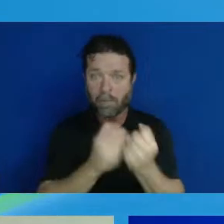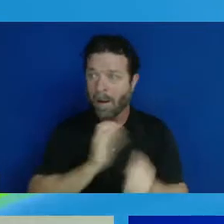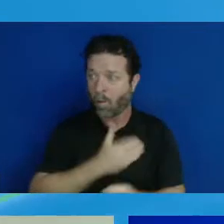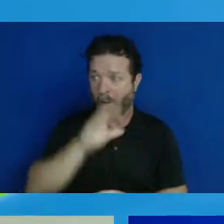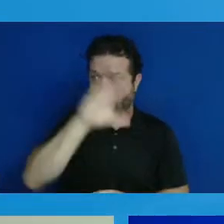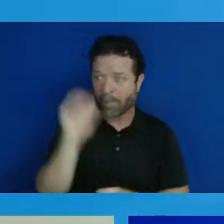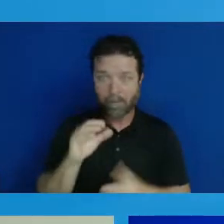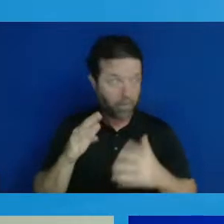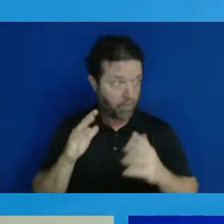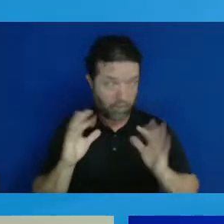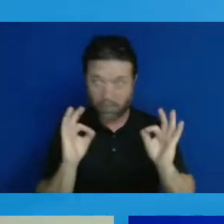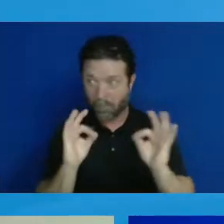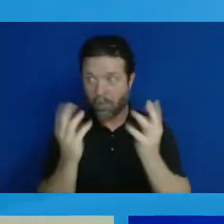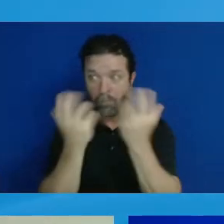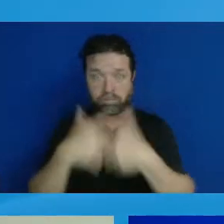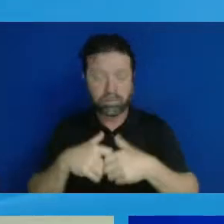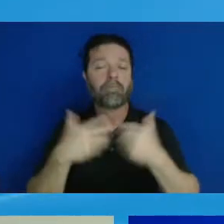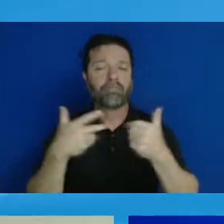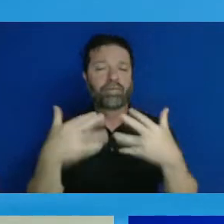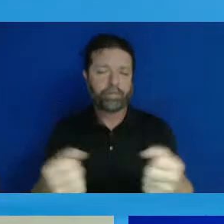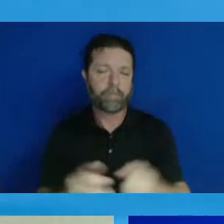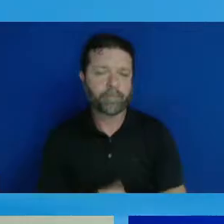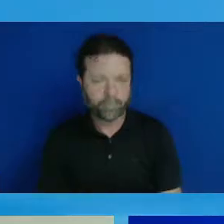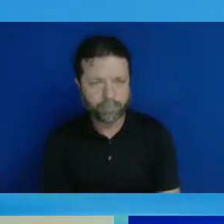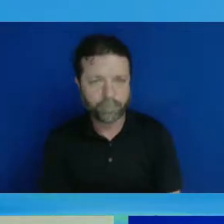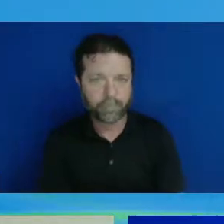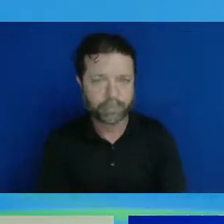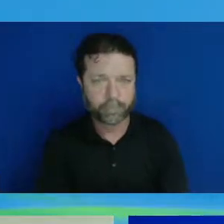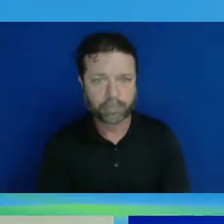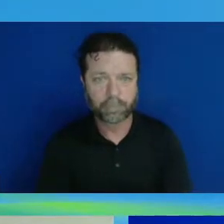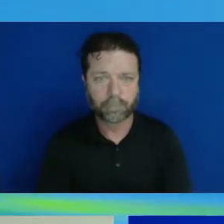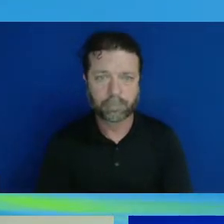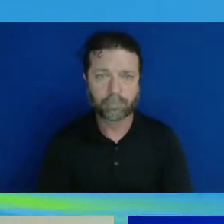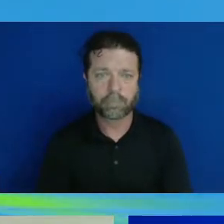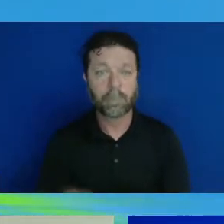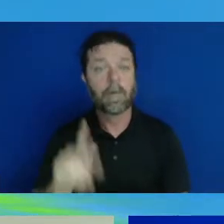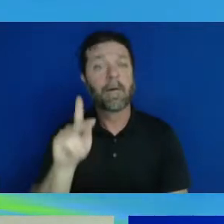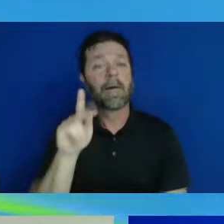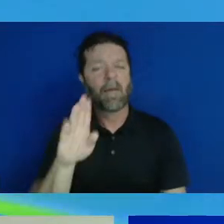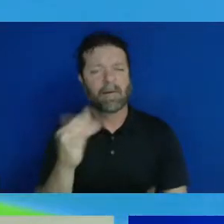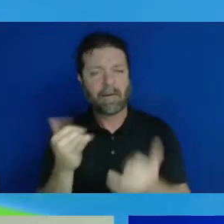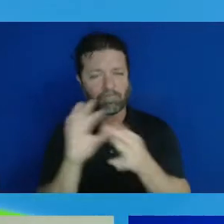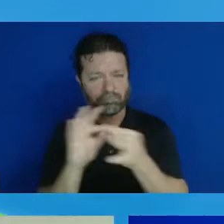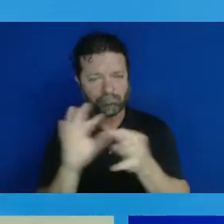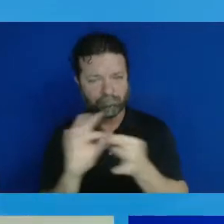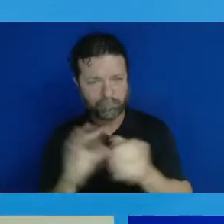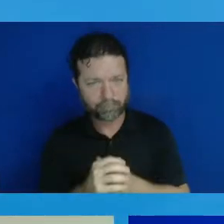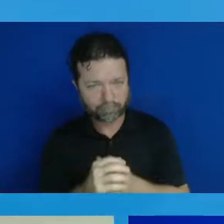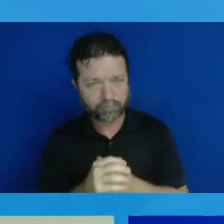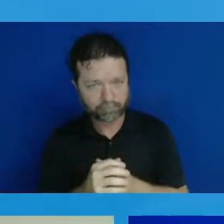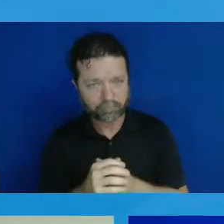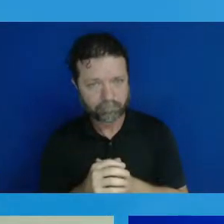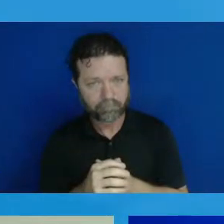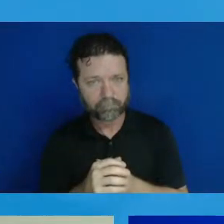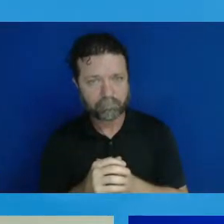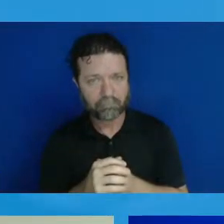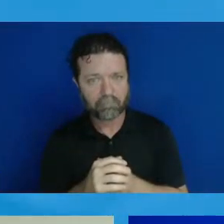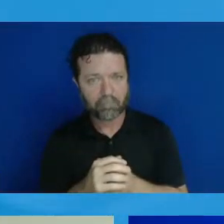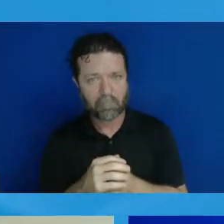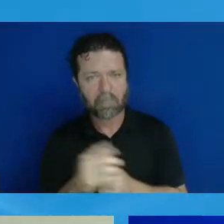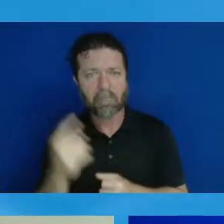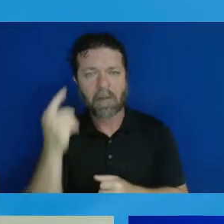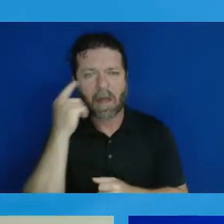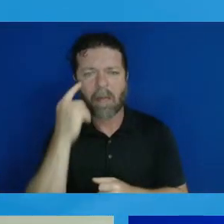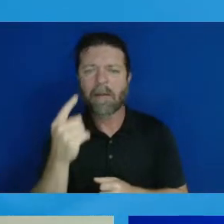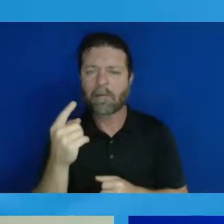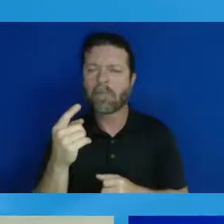Perfect. Thank you. Thank you. Yeah, and I think it's really good to note that this is something that's brought up multiple times in